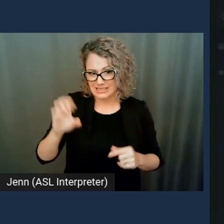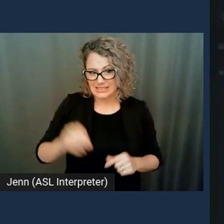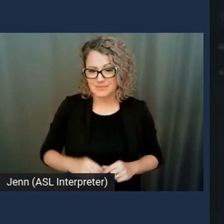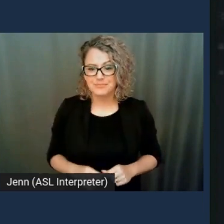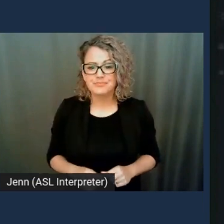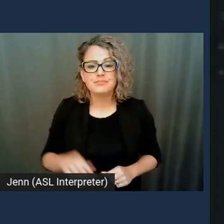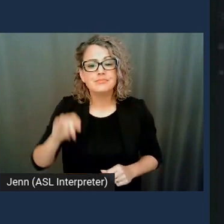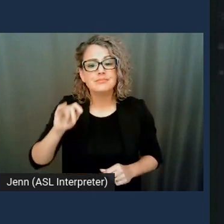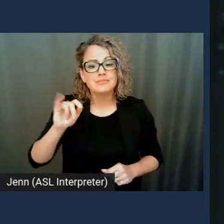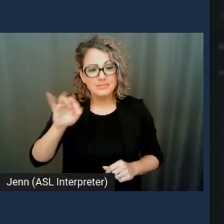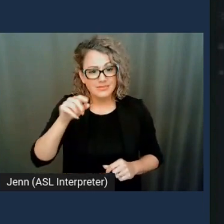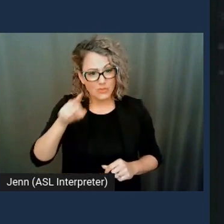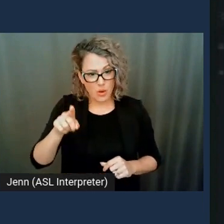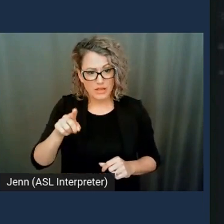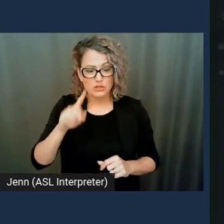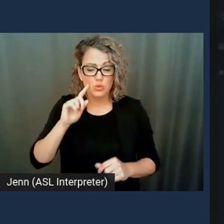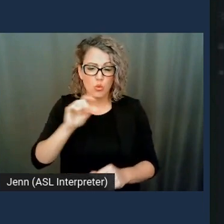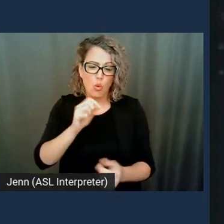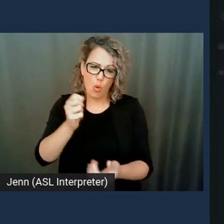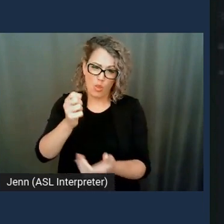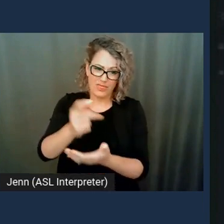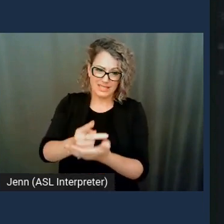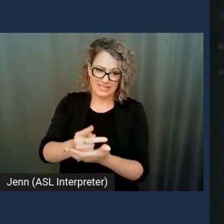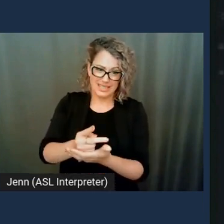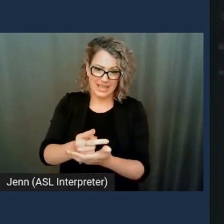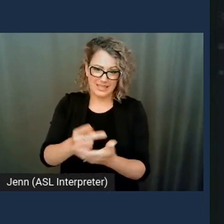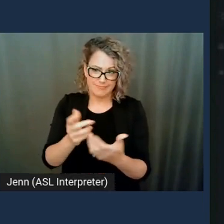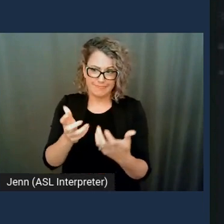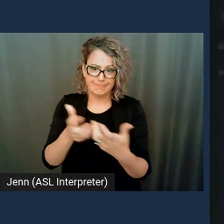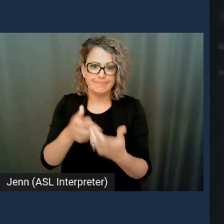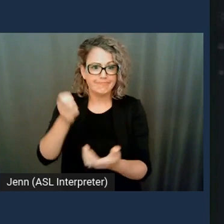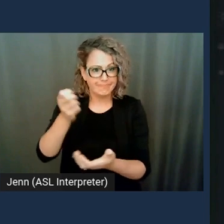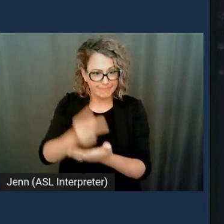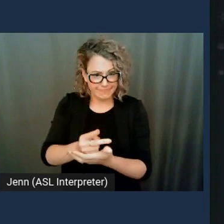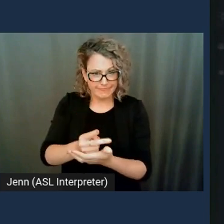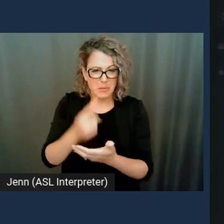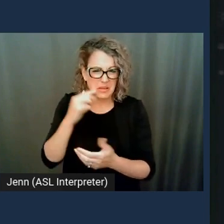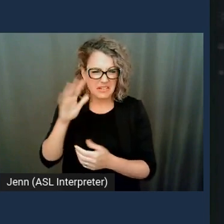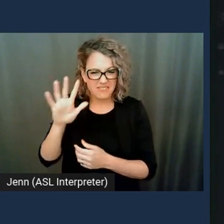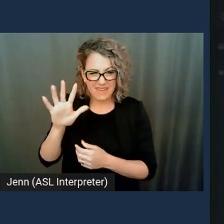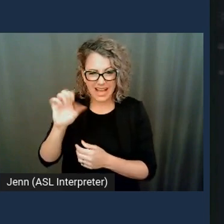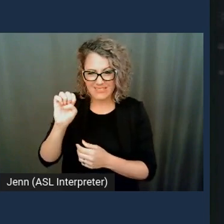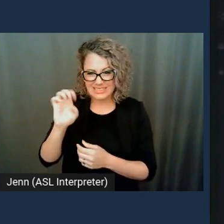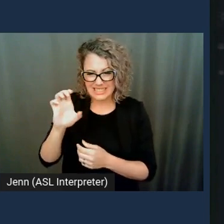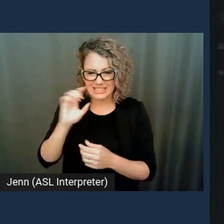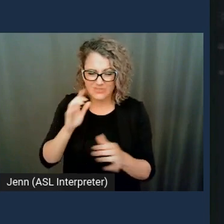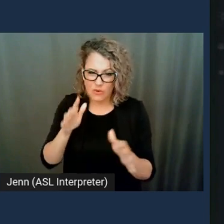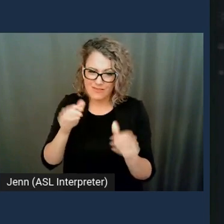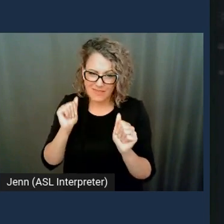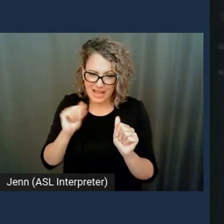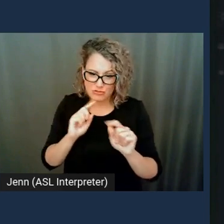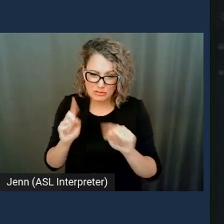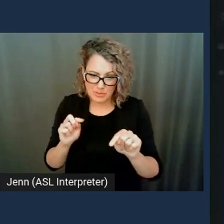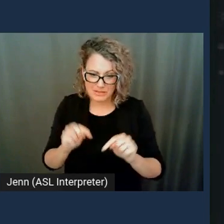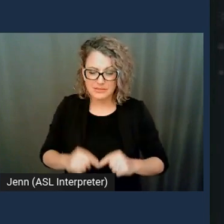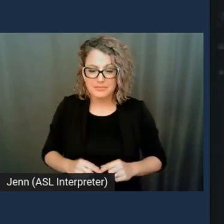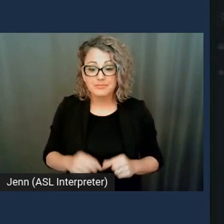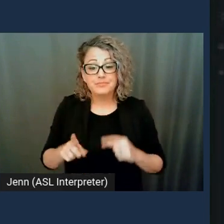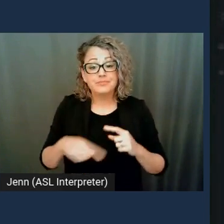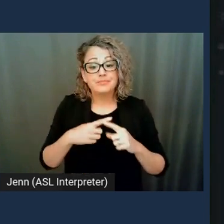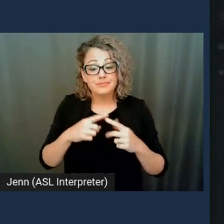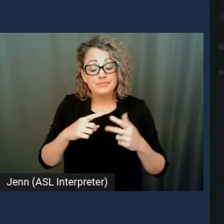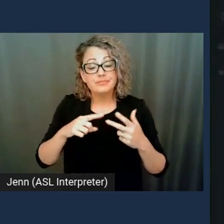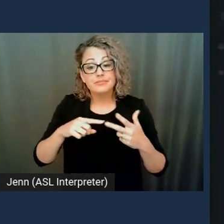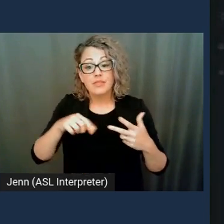an IVR, you probably want to set it to 5 seconds for a quicker response. And then the other threshold that you